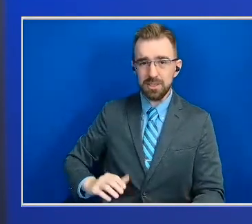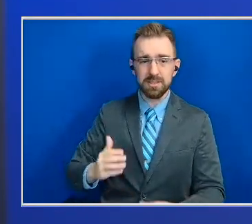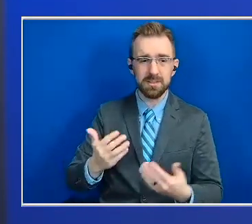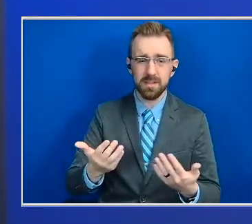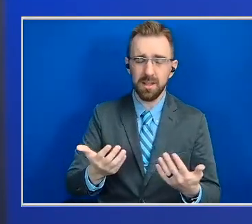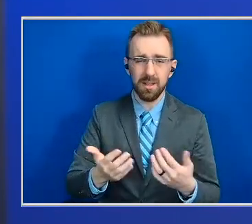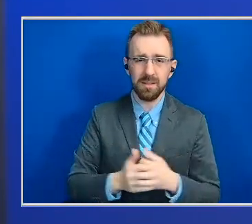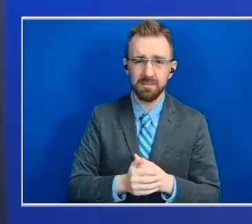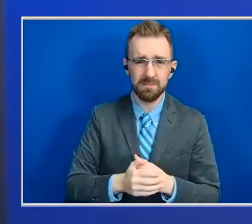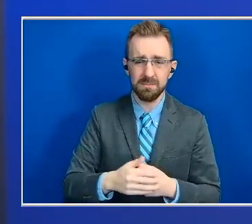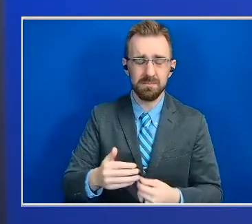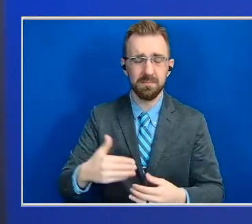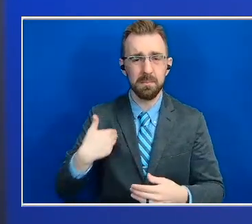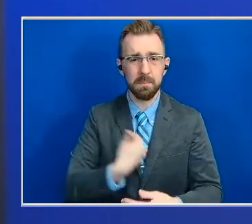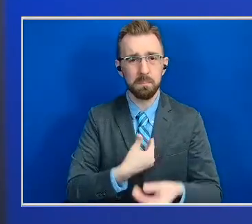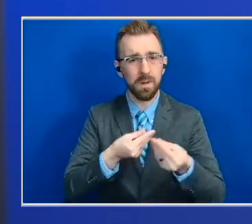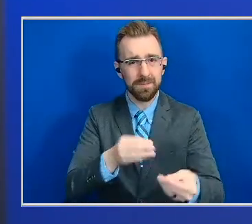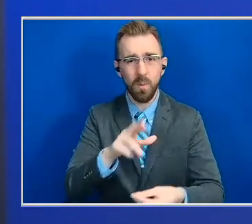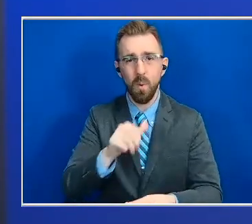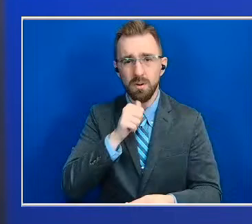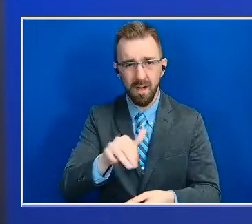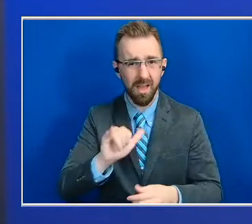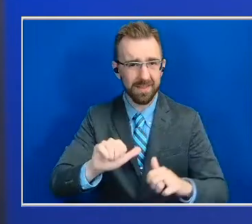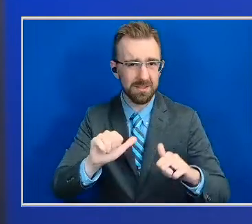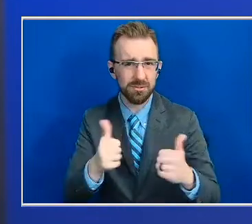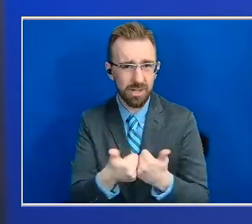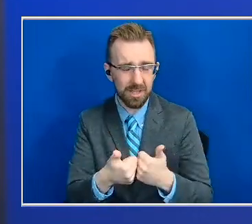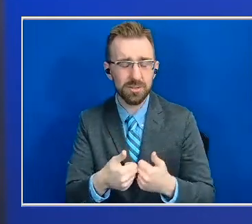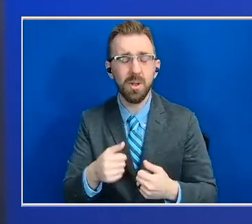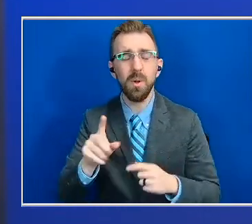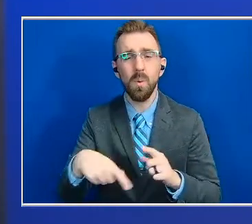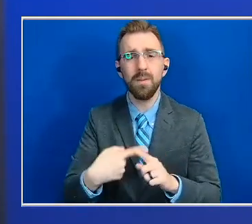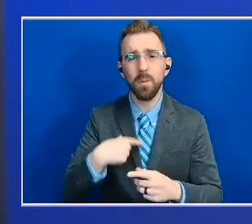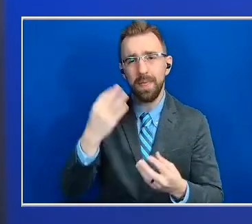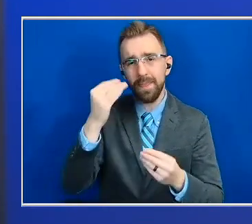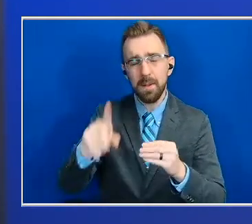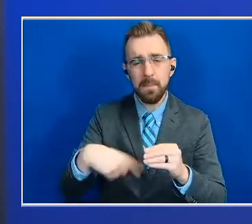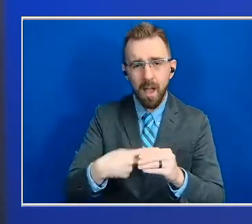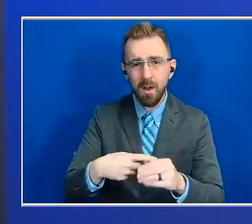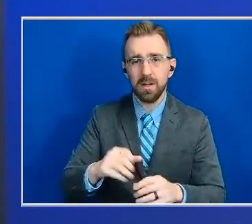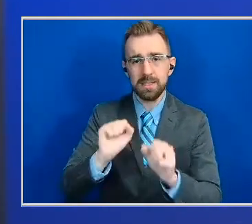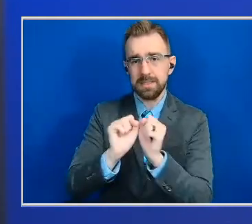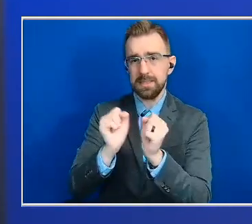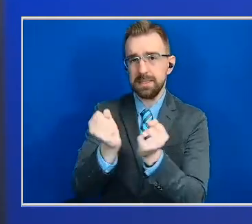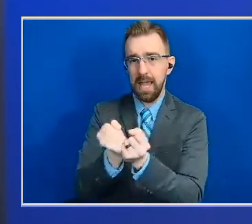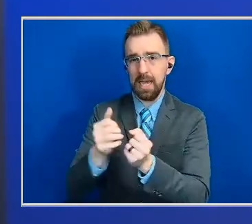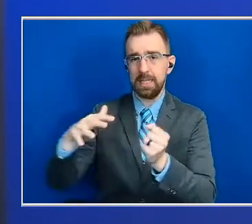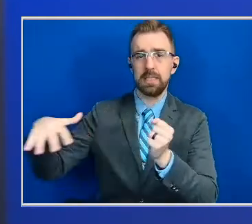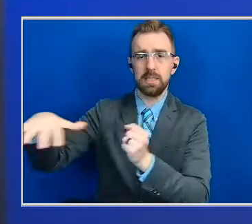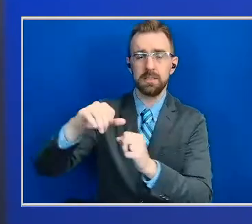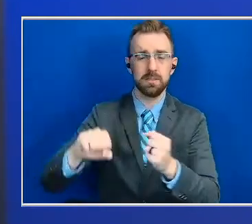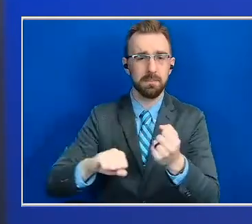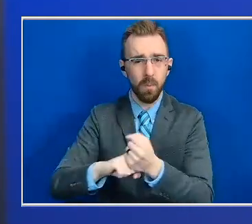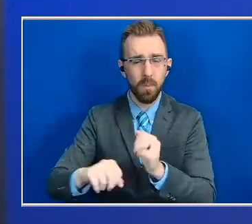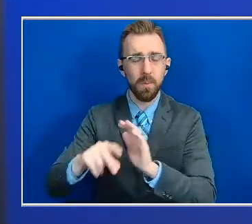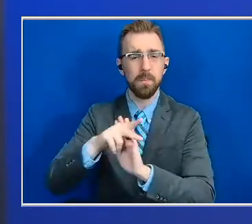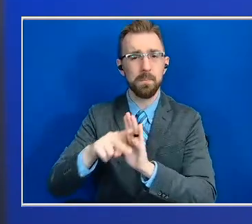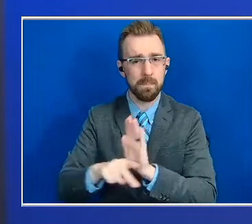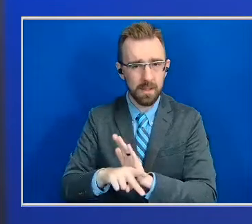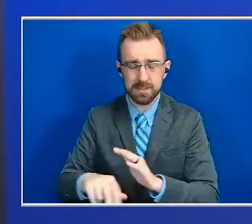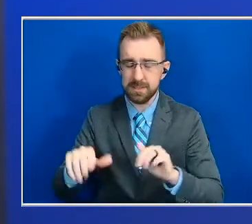breastfeeding or not, this is a challenge. So when we think about societal support and policies that can be